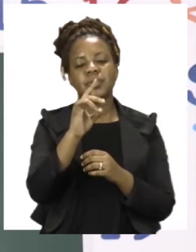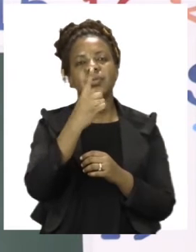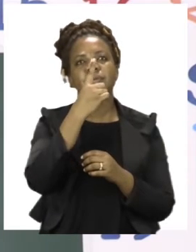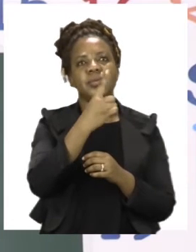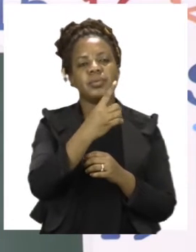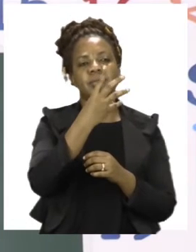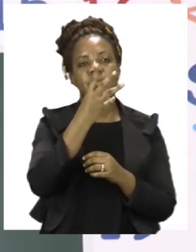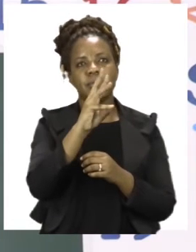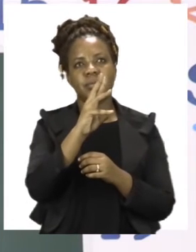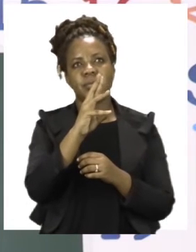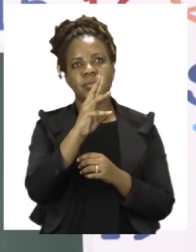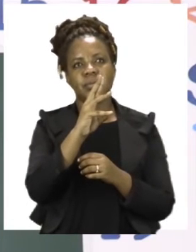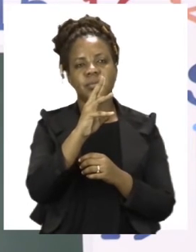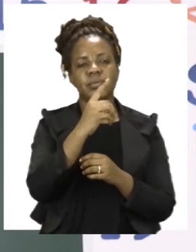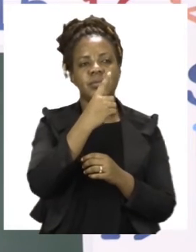16,